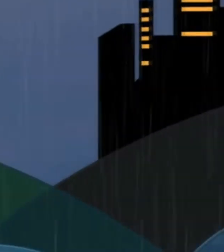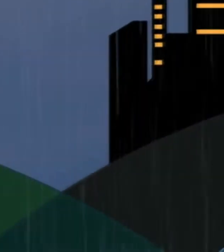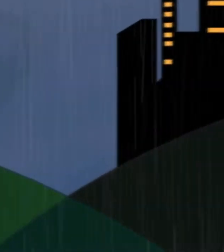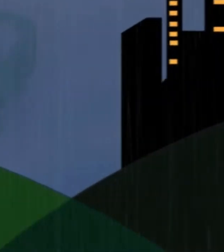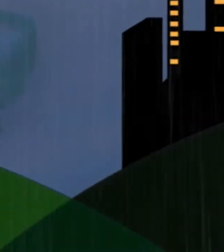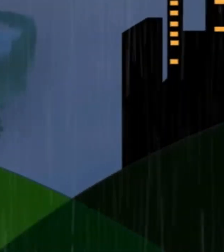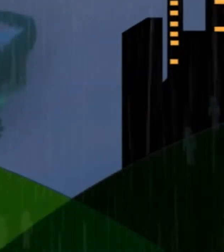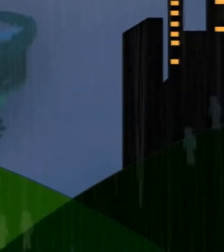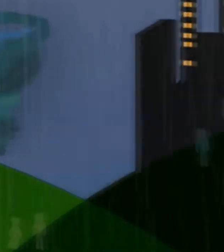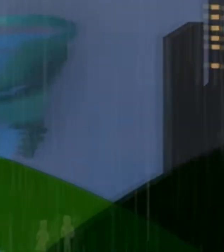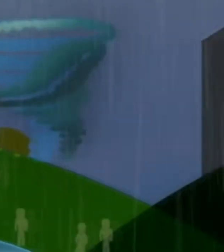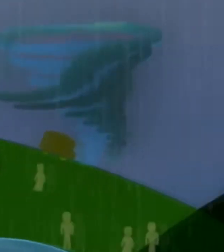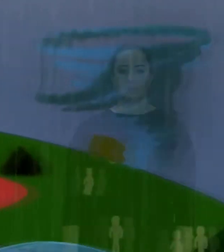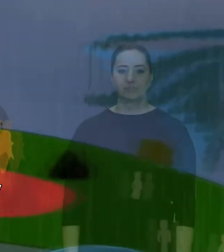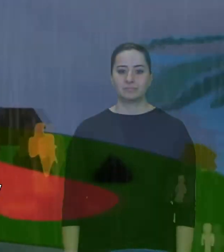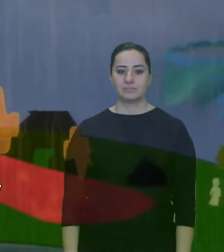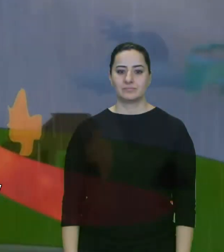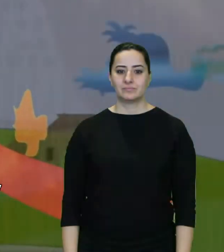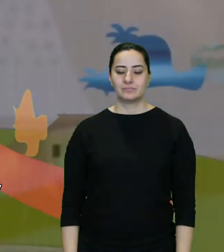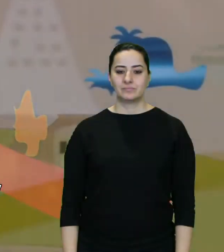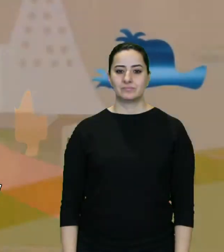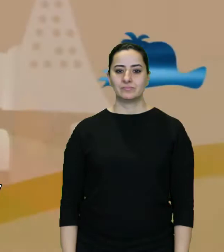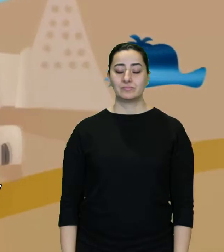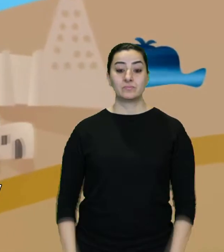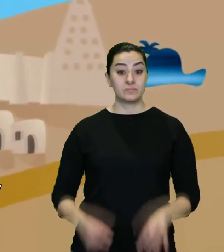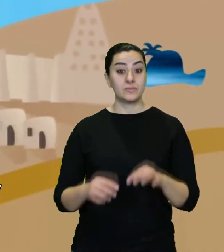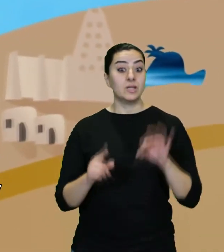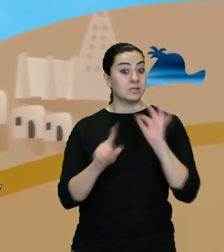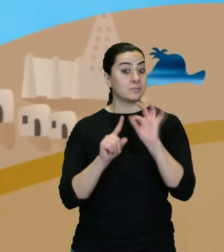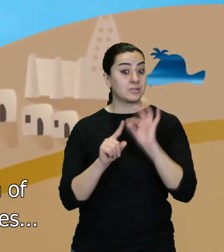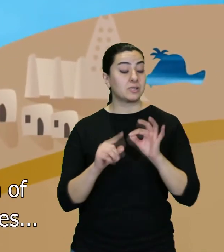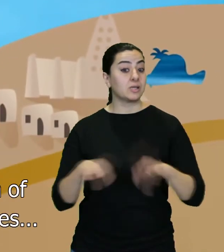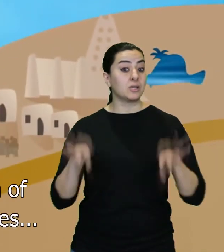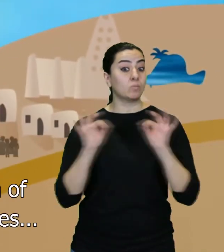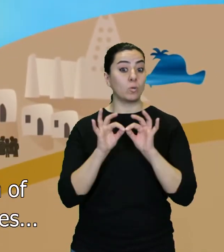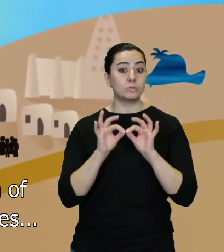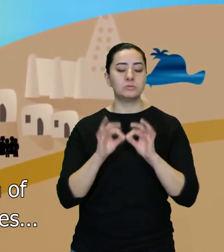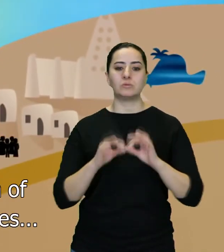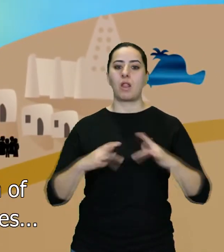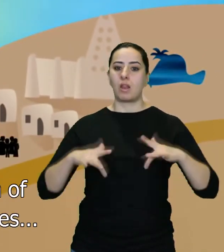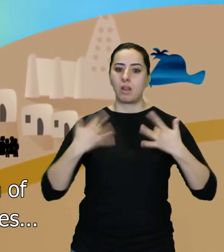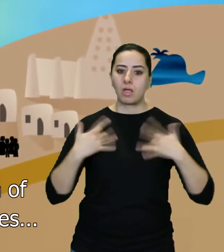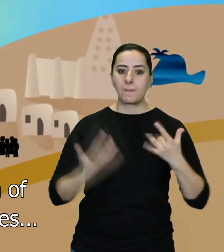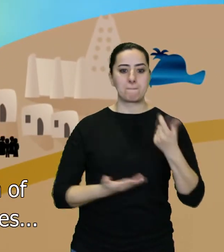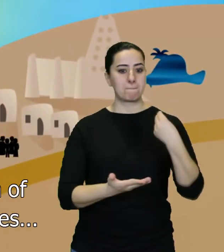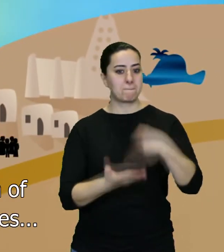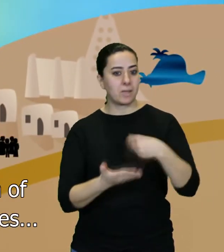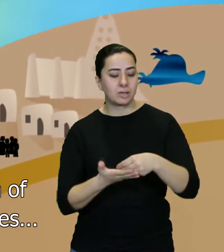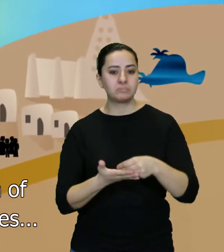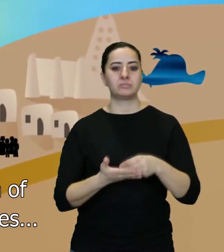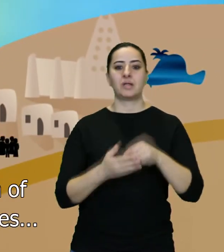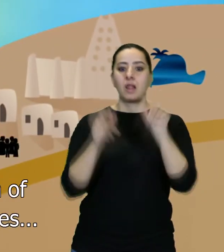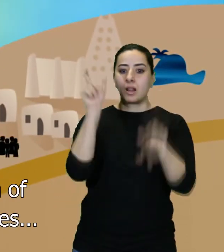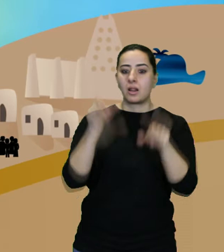a tornado in a different place. It is designed specifically to achieve the substantial reduction of disaster risk